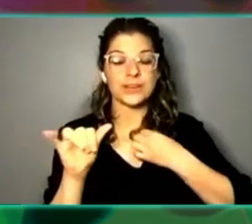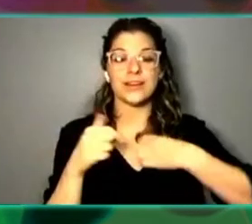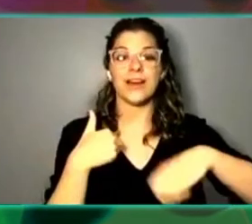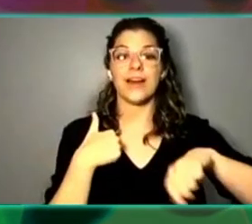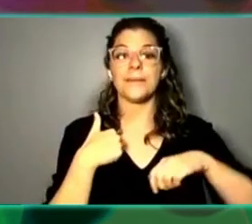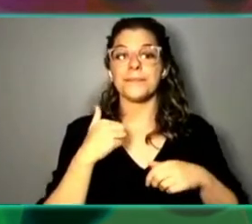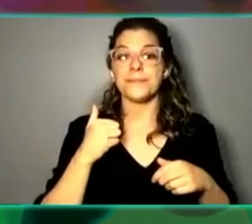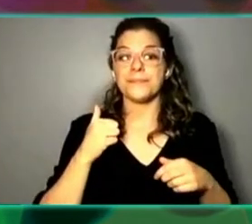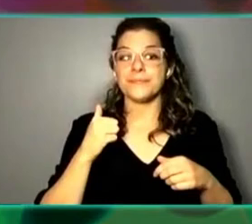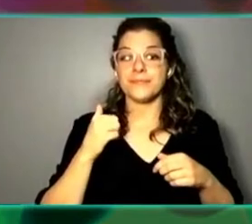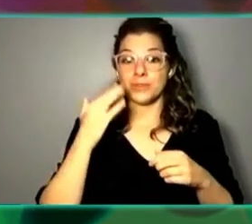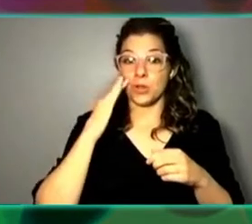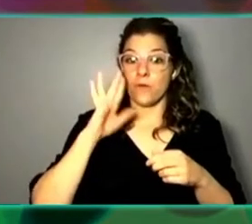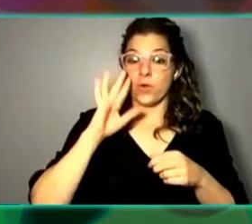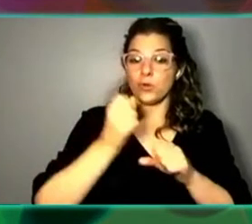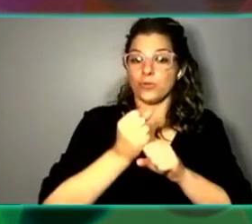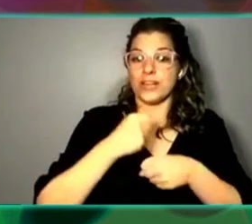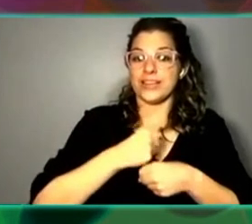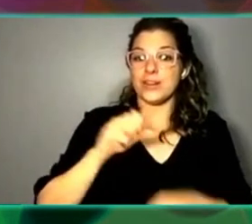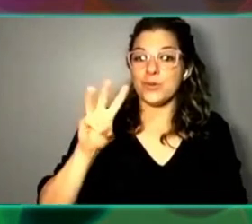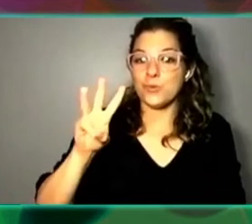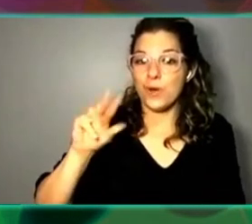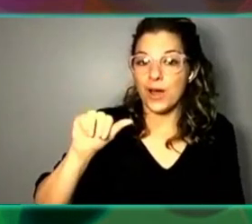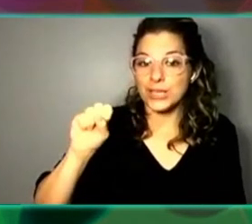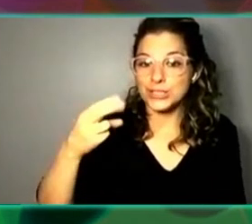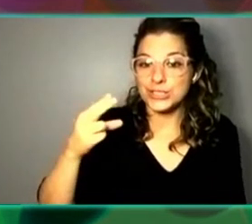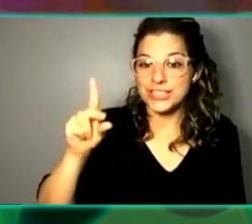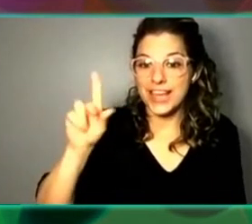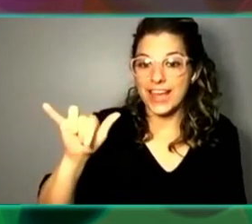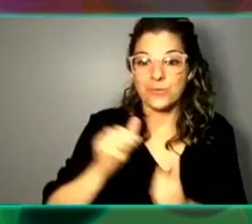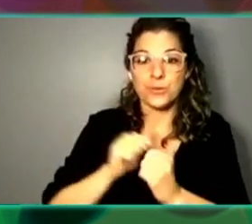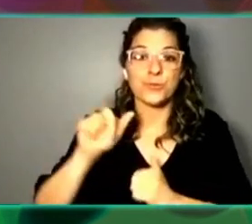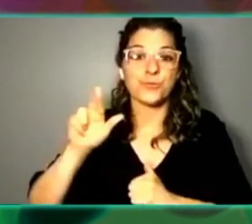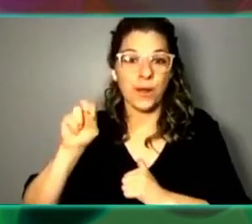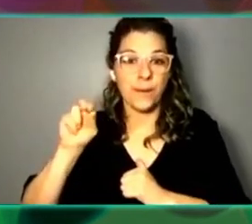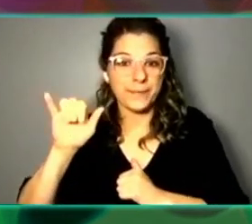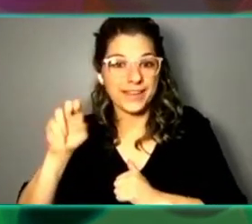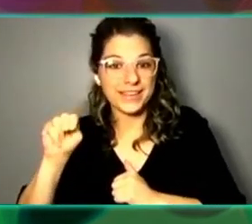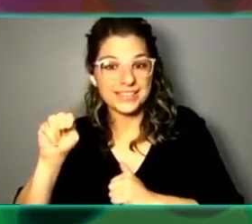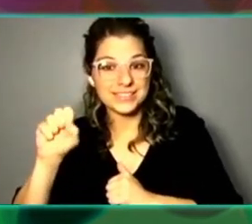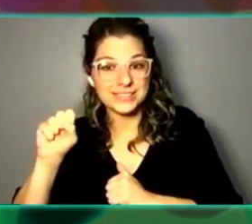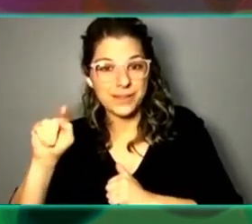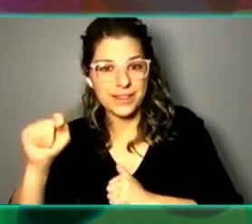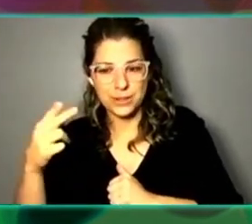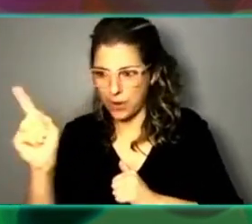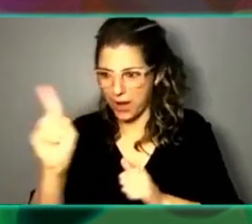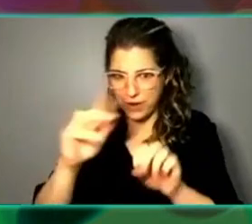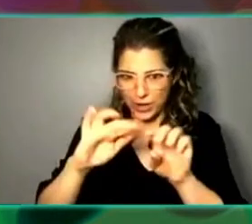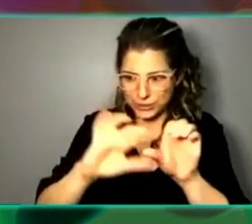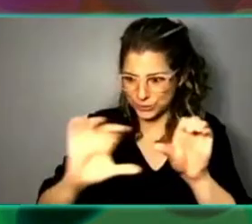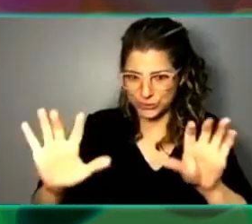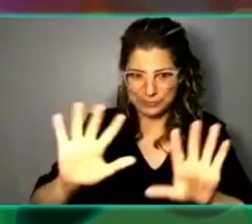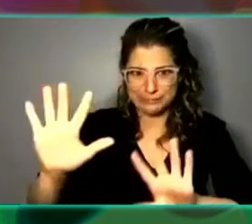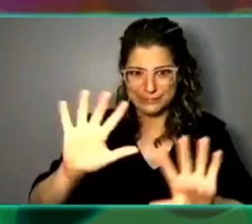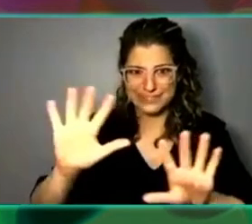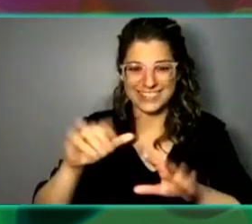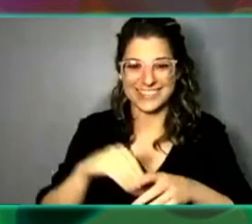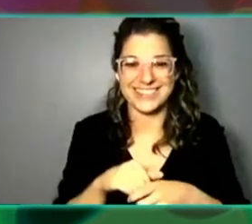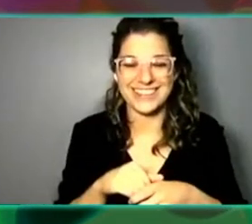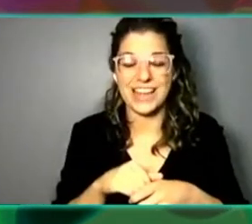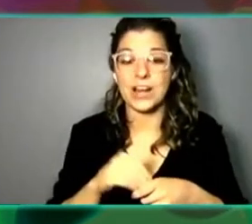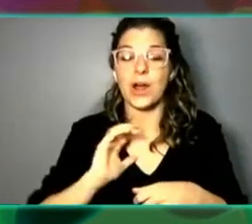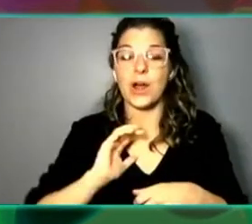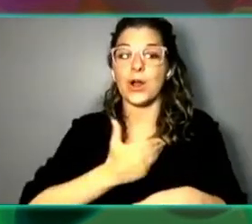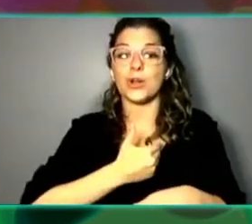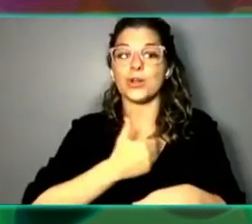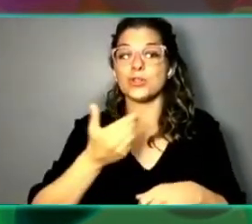known for creating Wash Day with Robyn Smith, or wherever she is on the and our